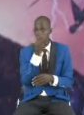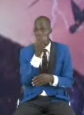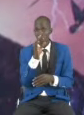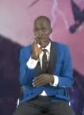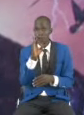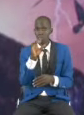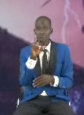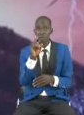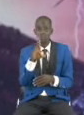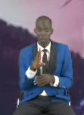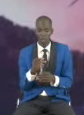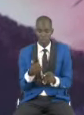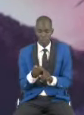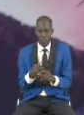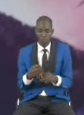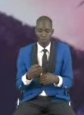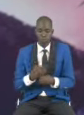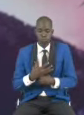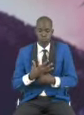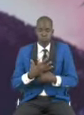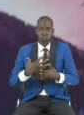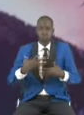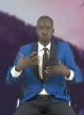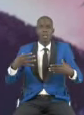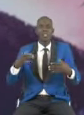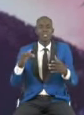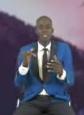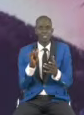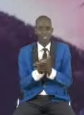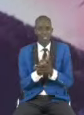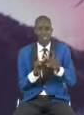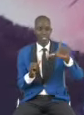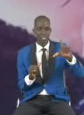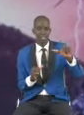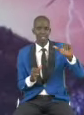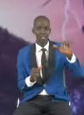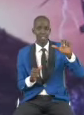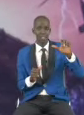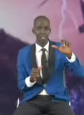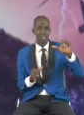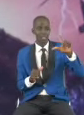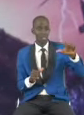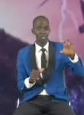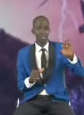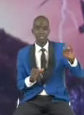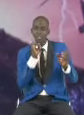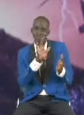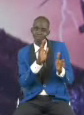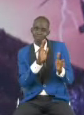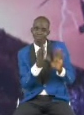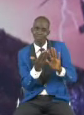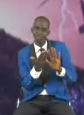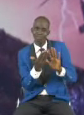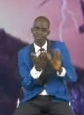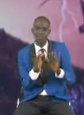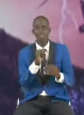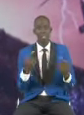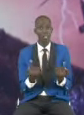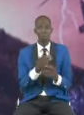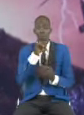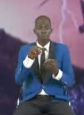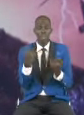leaven is likened unto sin. When it comes into light, it corrupts